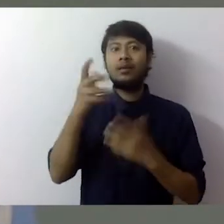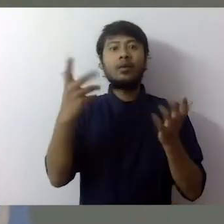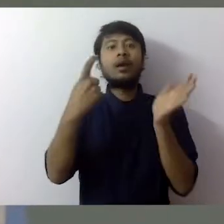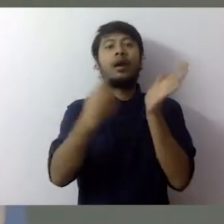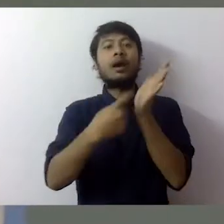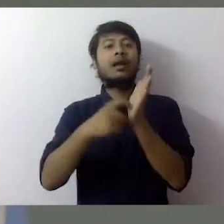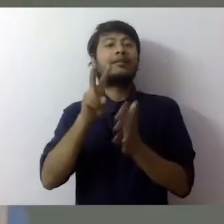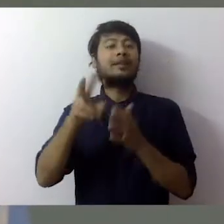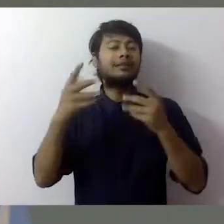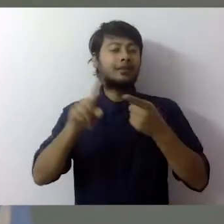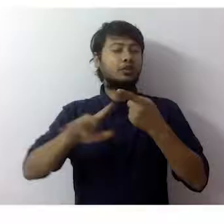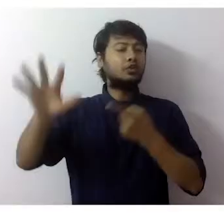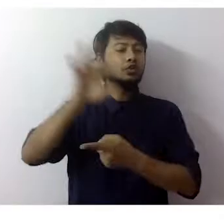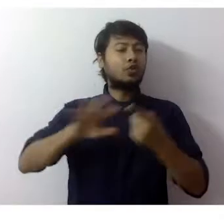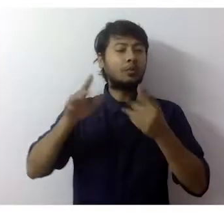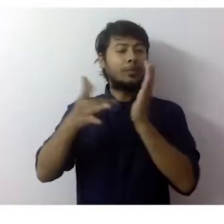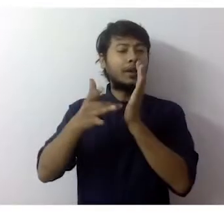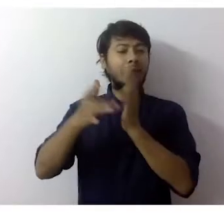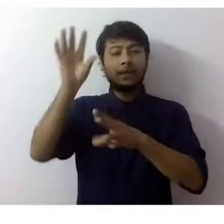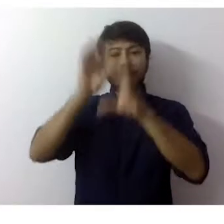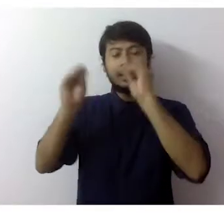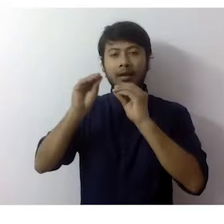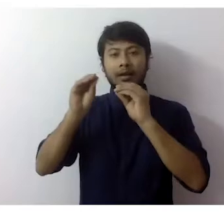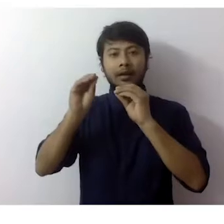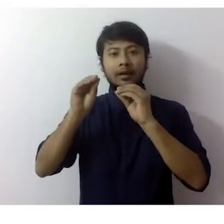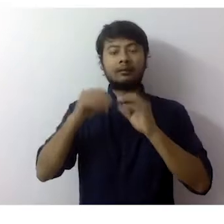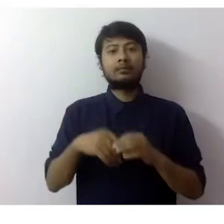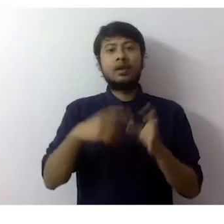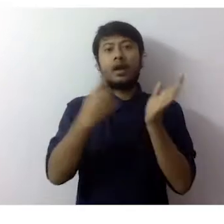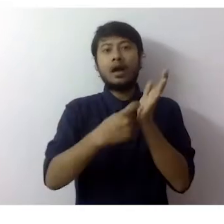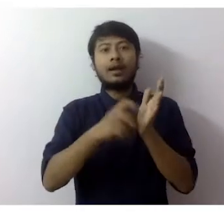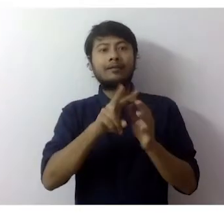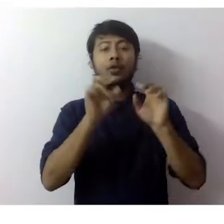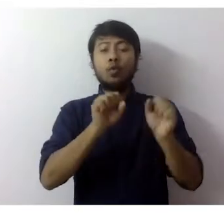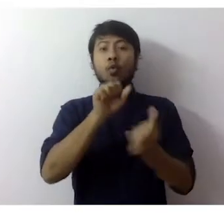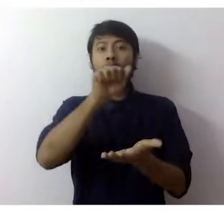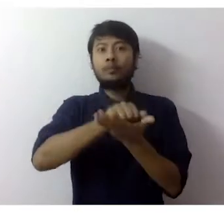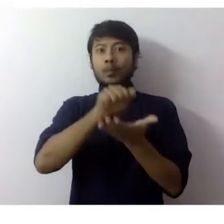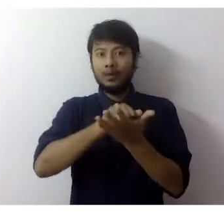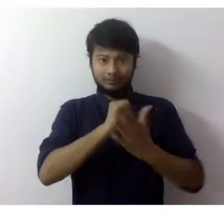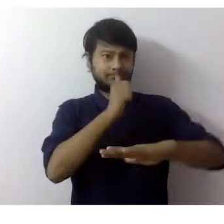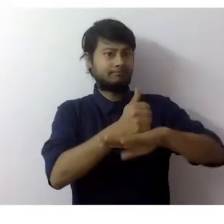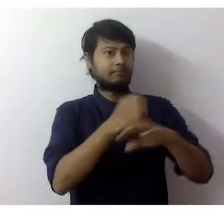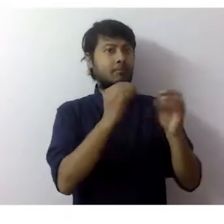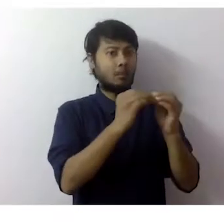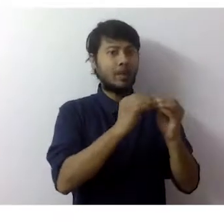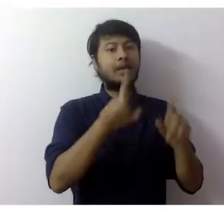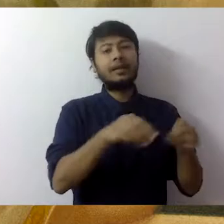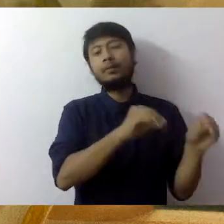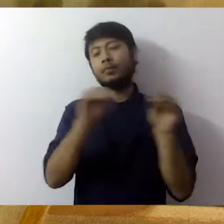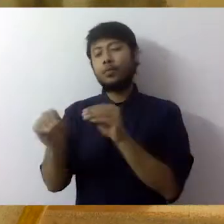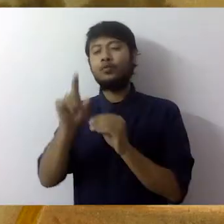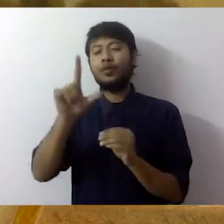in European academic art. The Ravi Varma press was initially established in Bombay and later moved to Malavli near